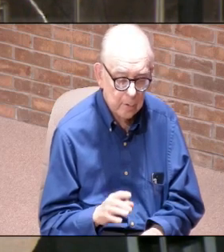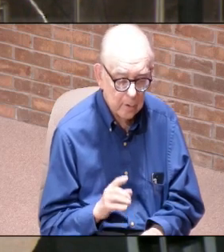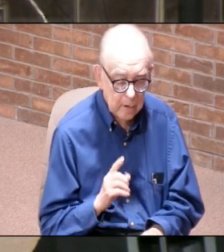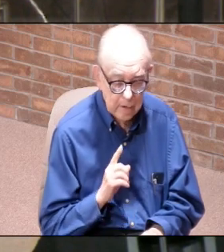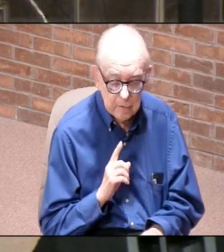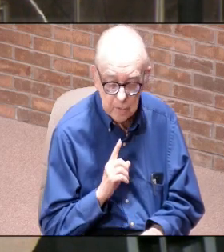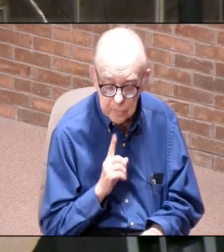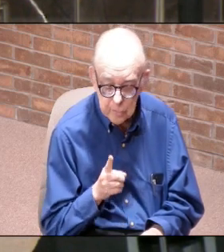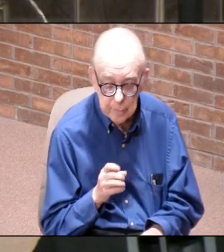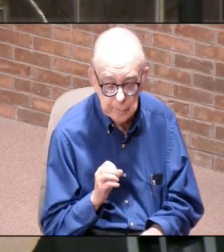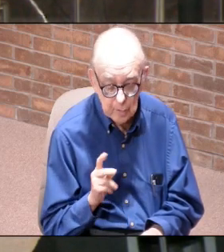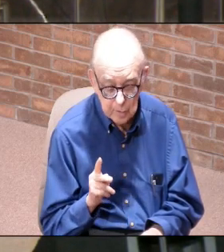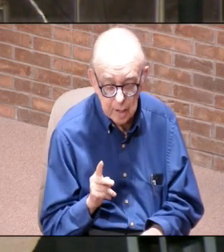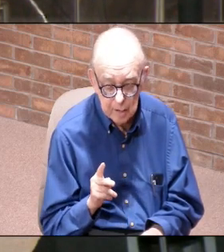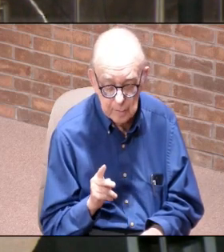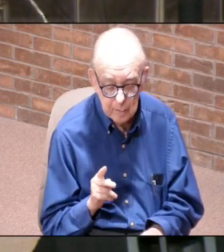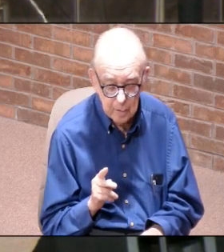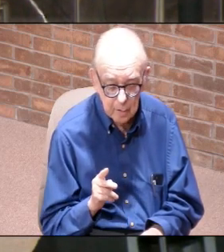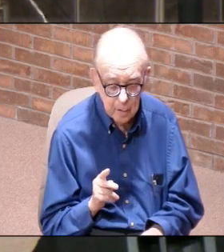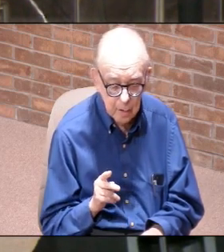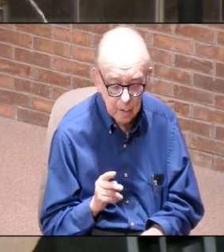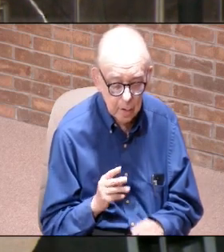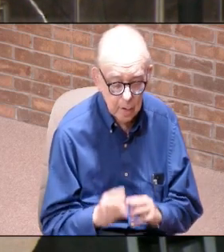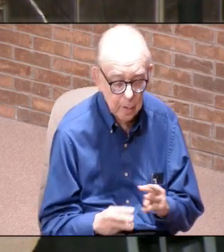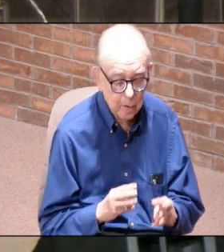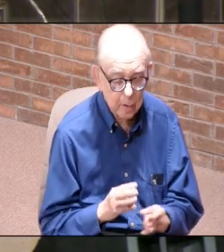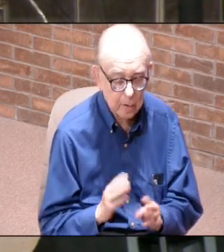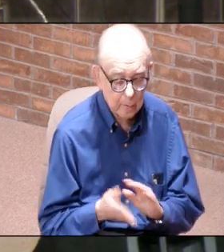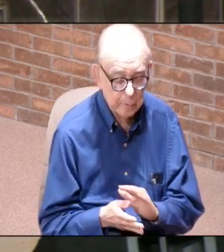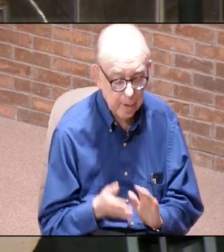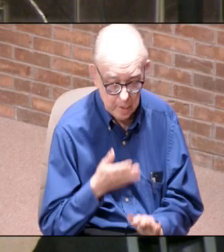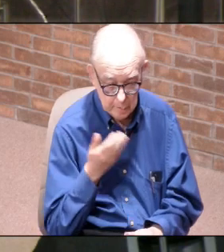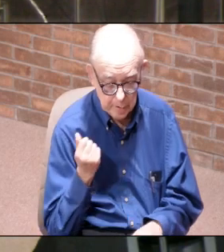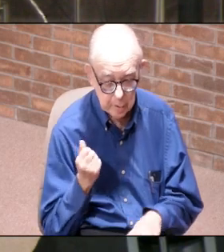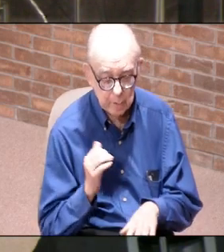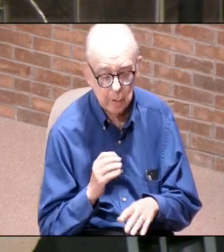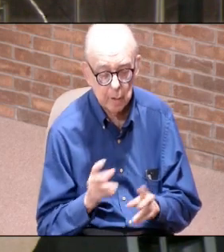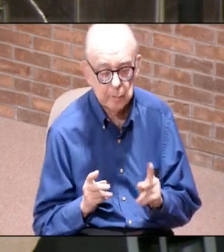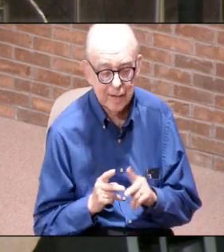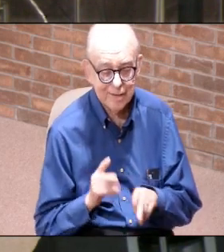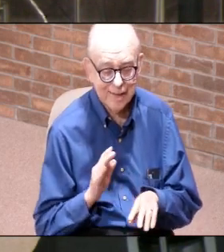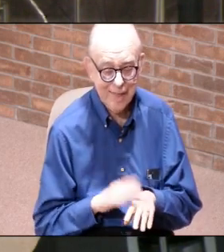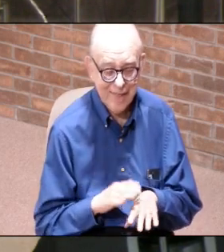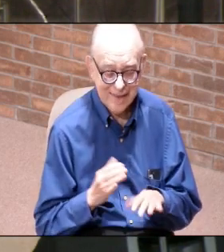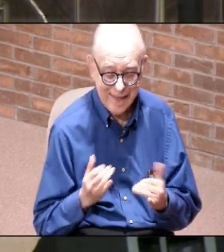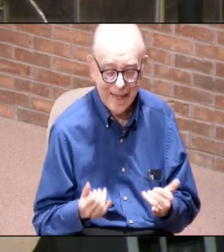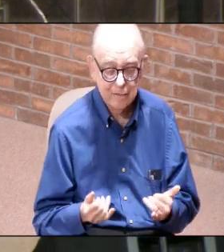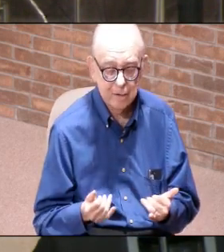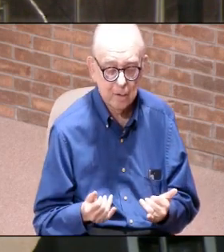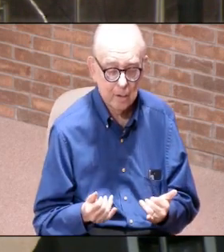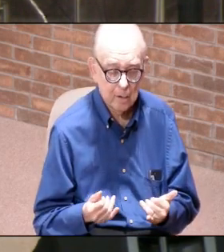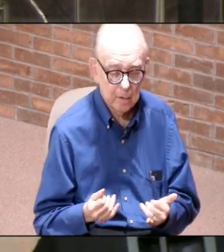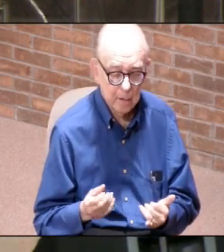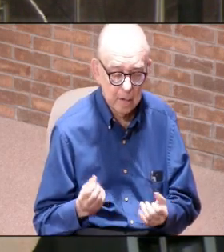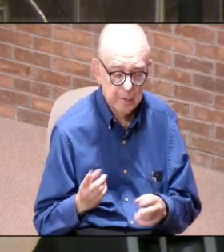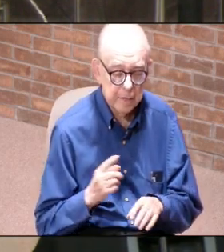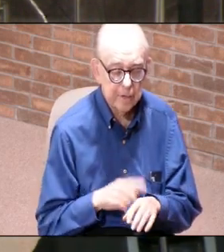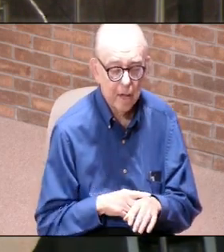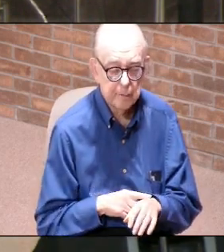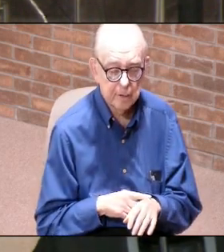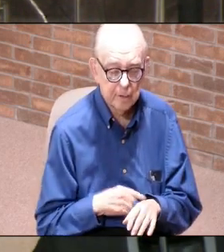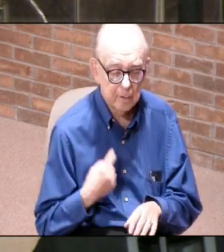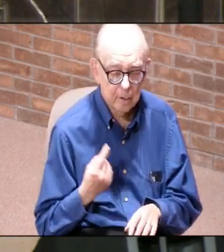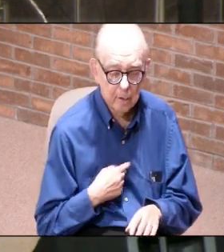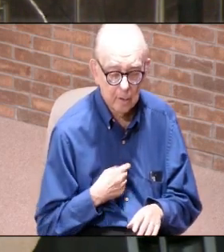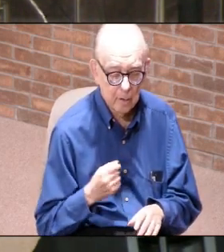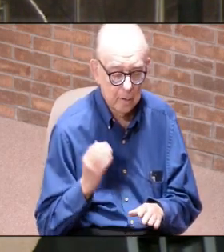it'd be okay. The world would be a lot better place than what it is now. And so a lot of times